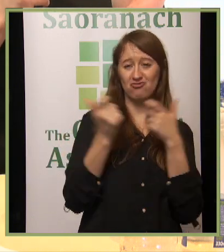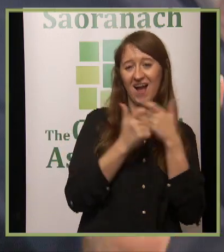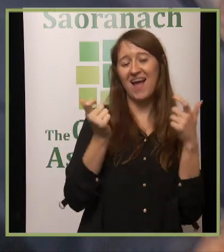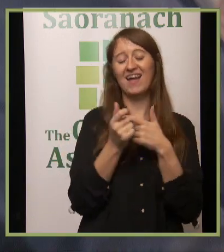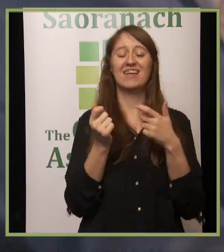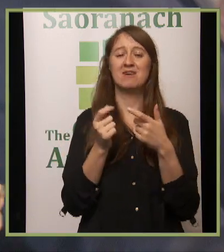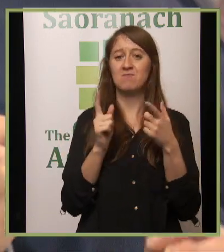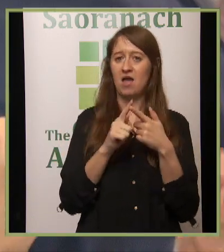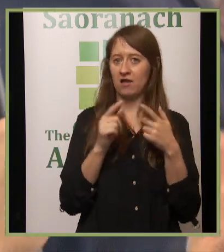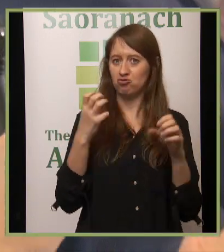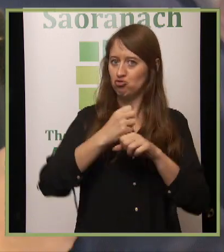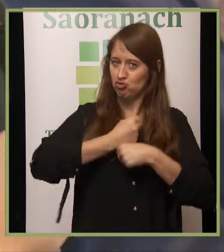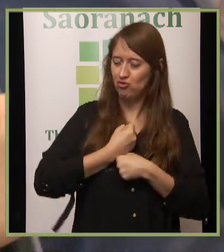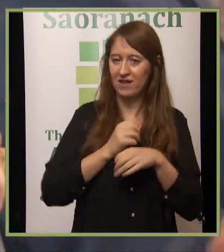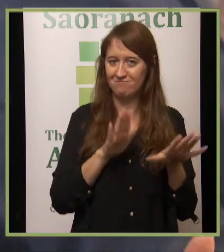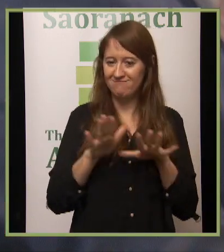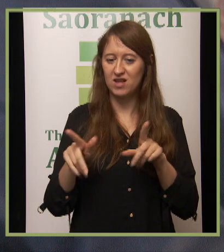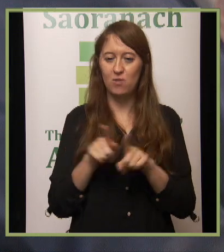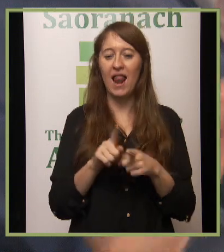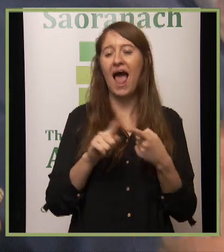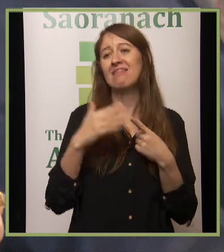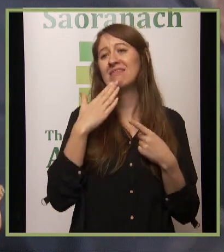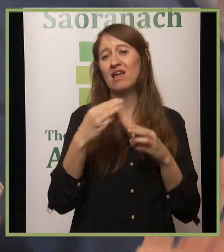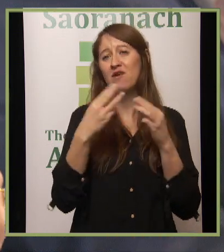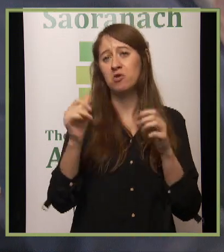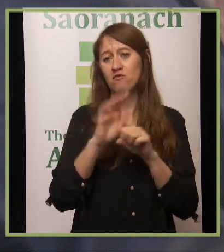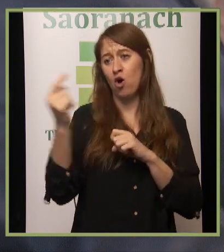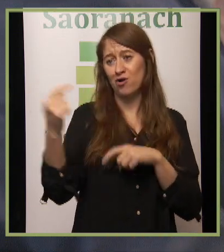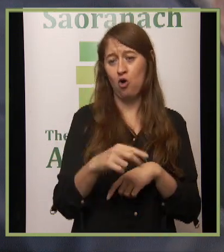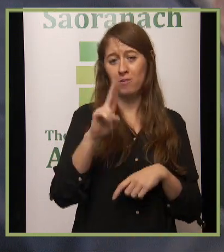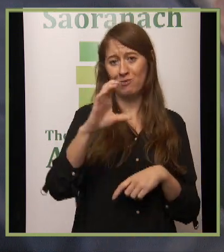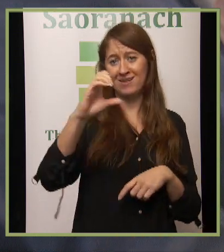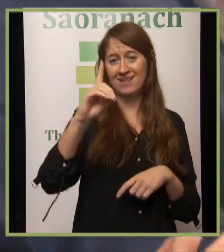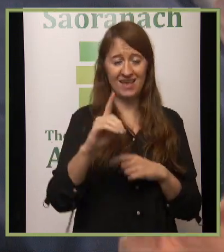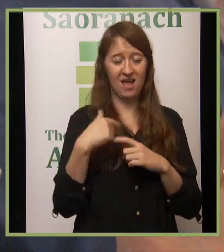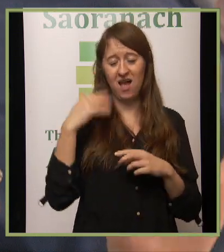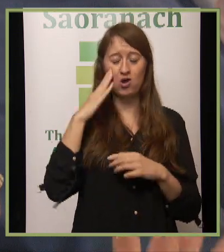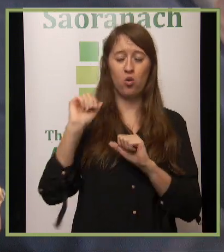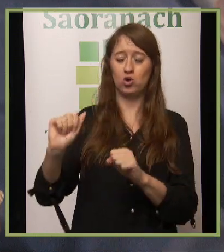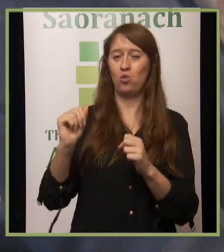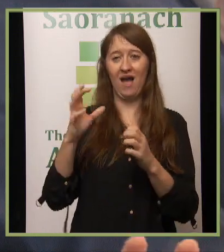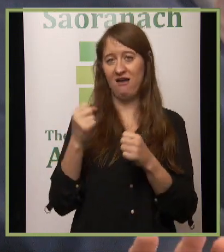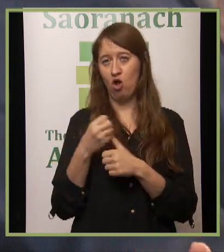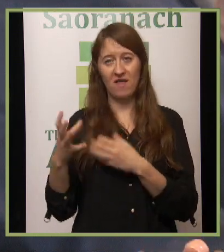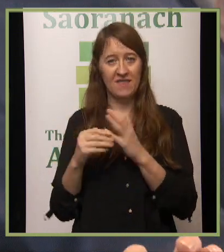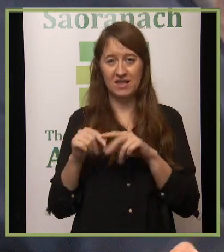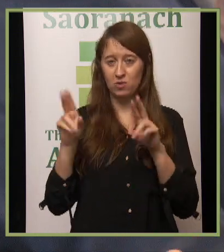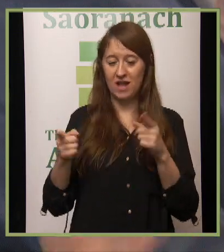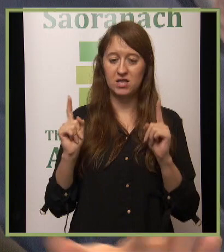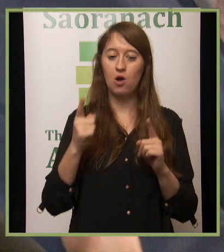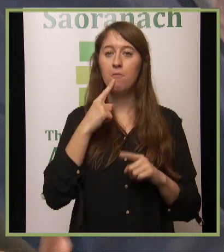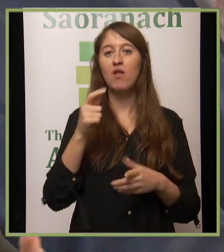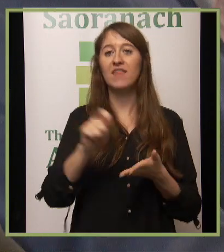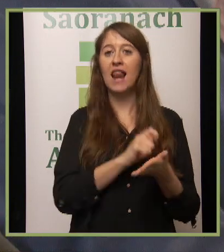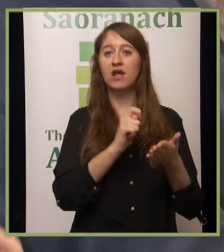thank you for all your time, and for coming to UCD when you've far more things to be worrying about. So I think the Electoral Commission is in